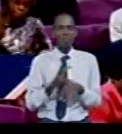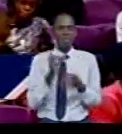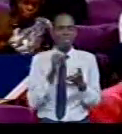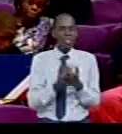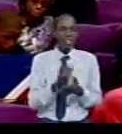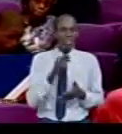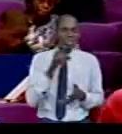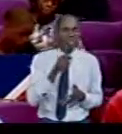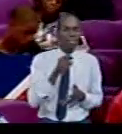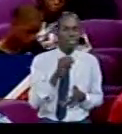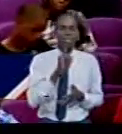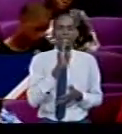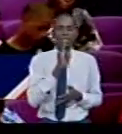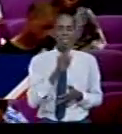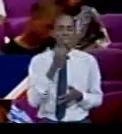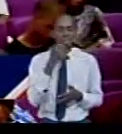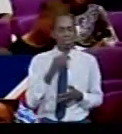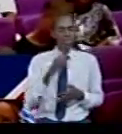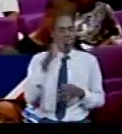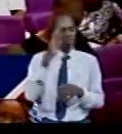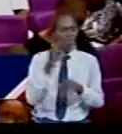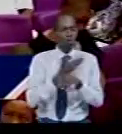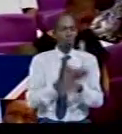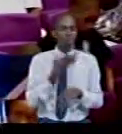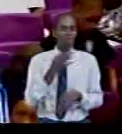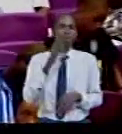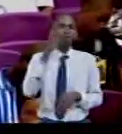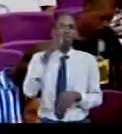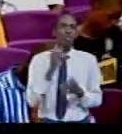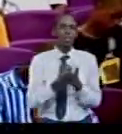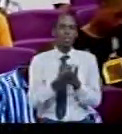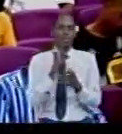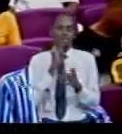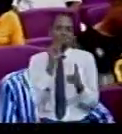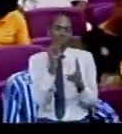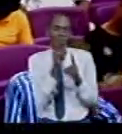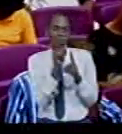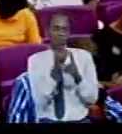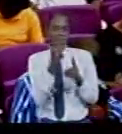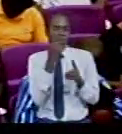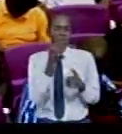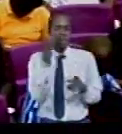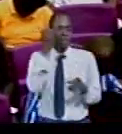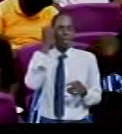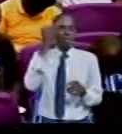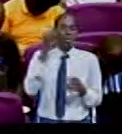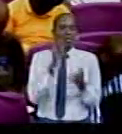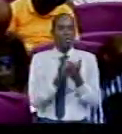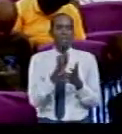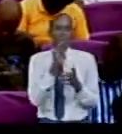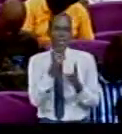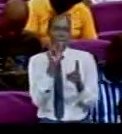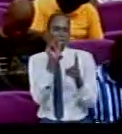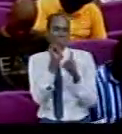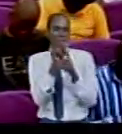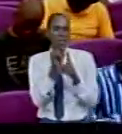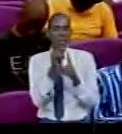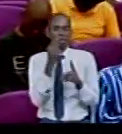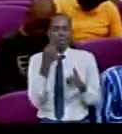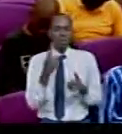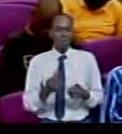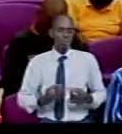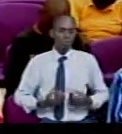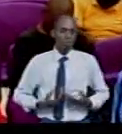is the Son of God. That's exactly the idea. That's exactly the notion. That's exactly